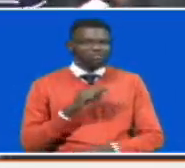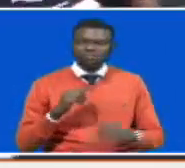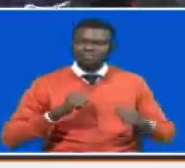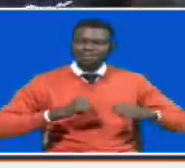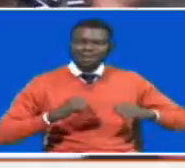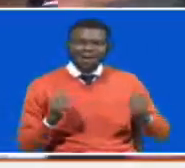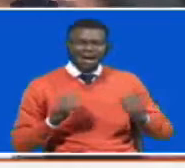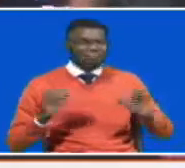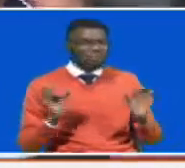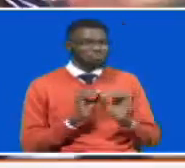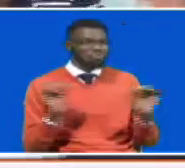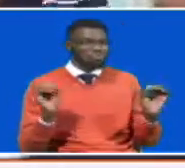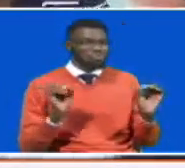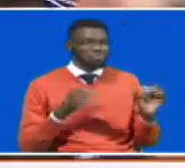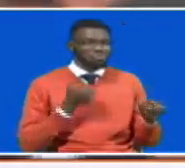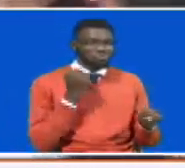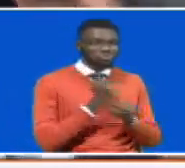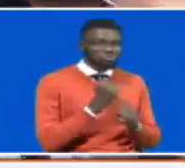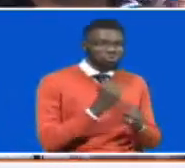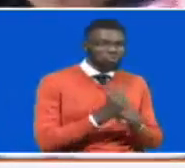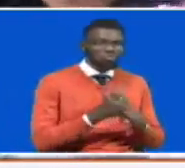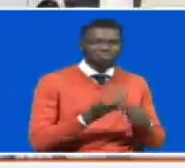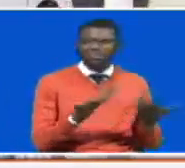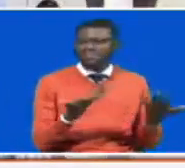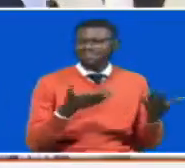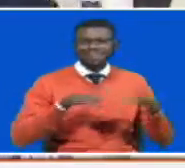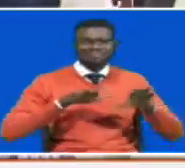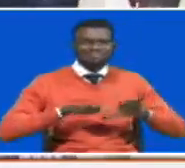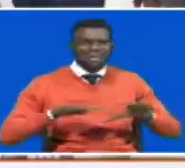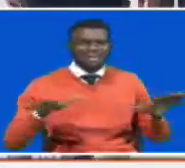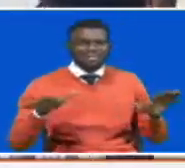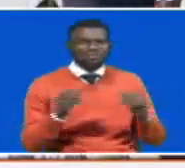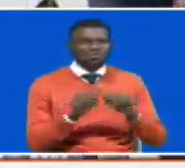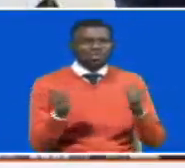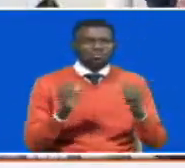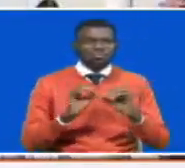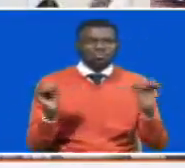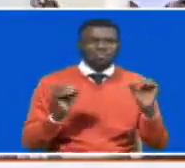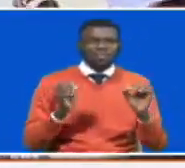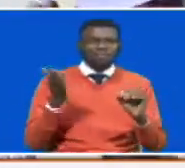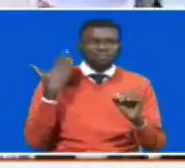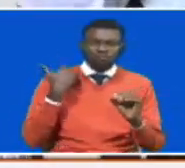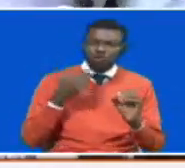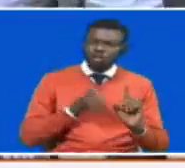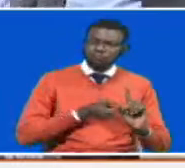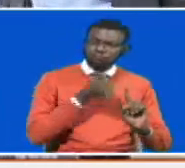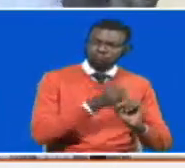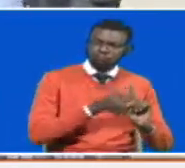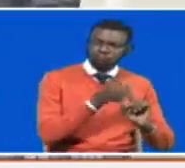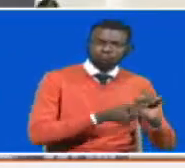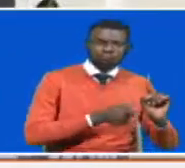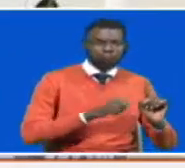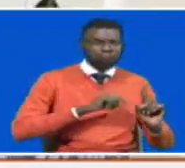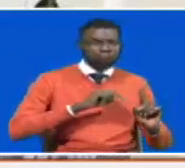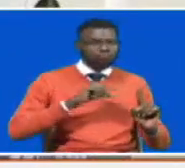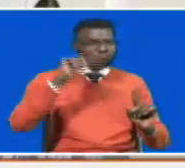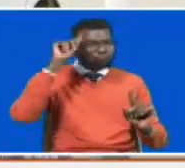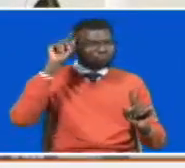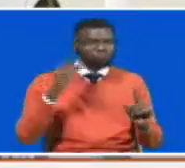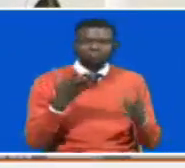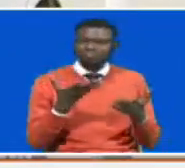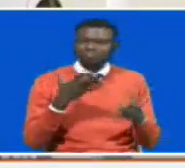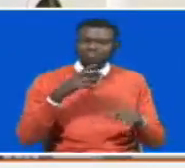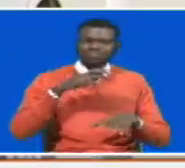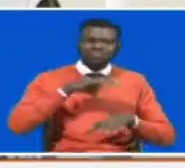at all with the state of the job market currently. Before, the government used to advocate for educating our kids. We have educated kids, but they don't have